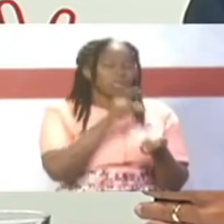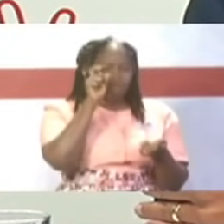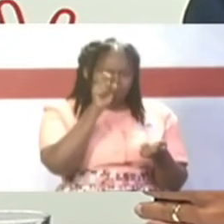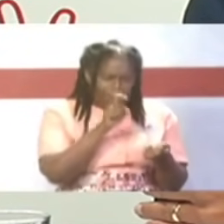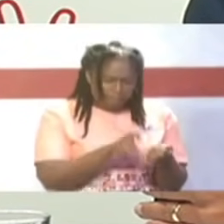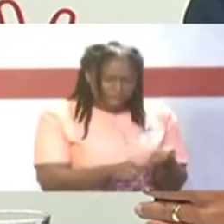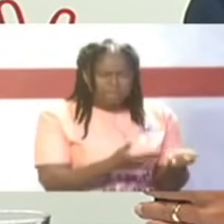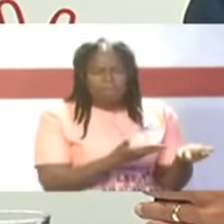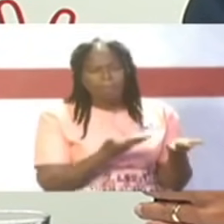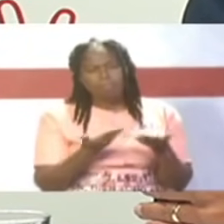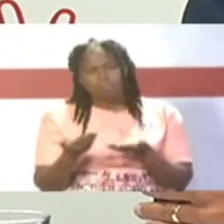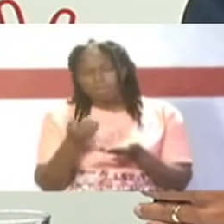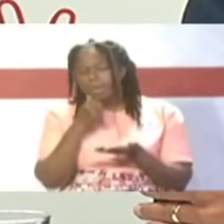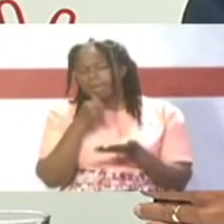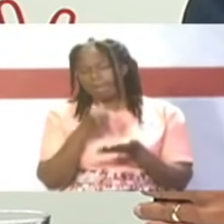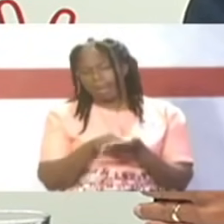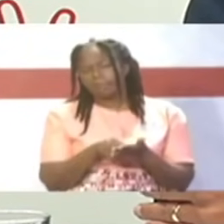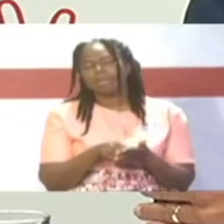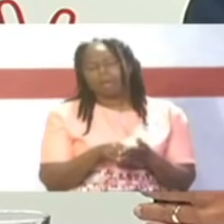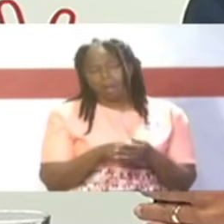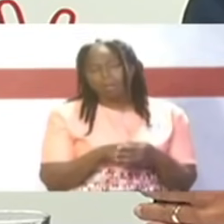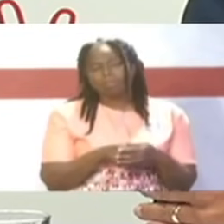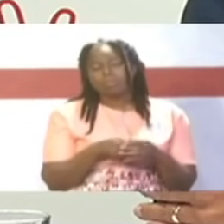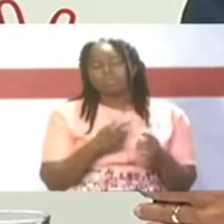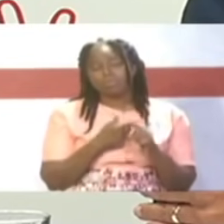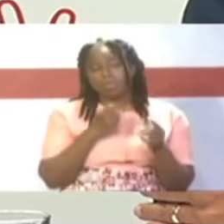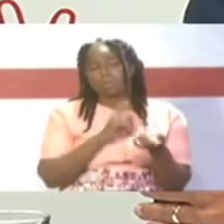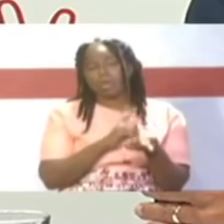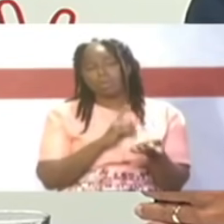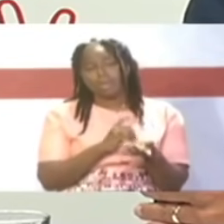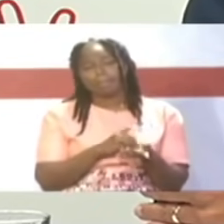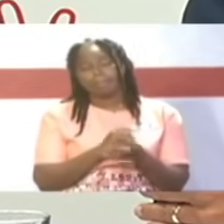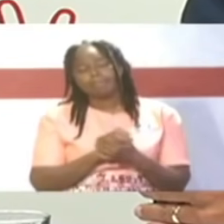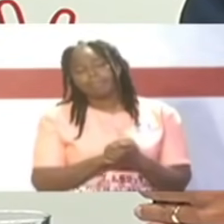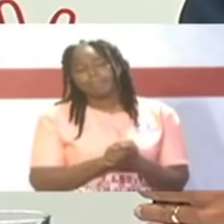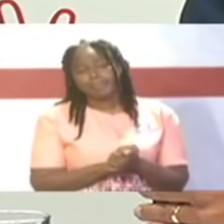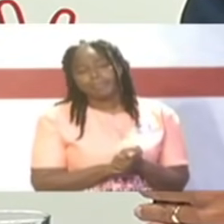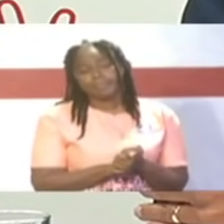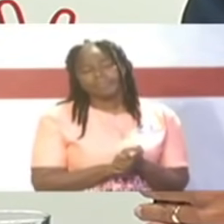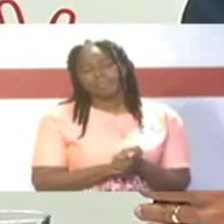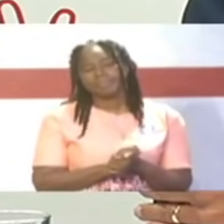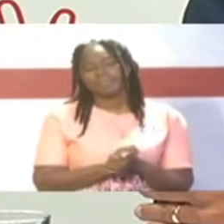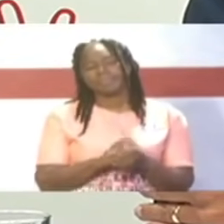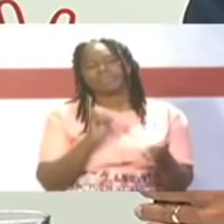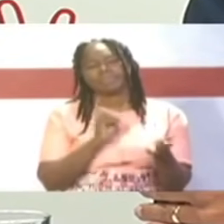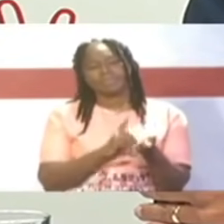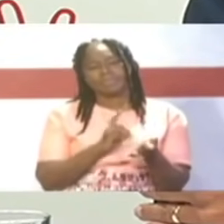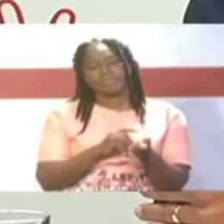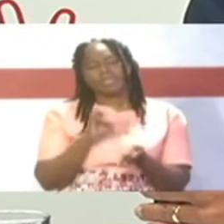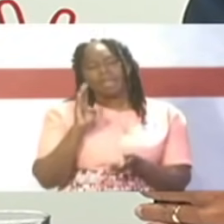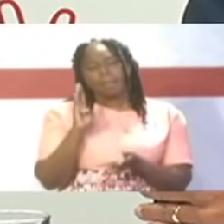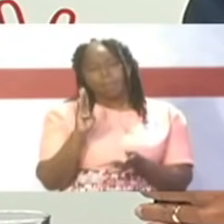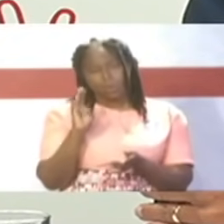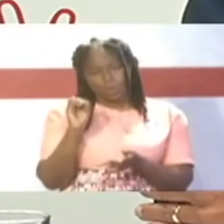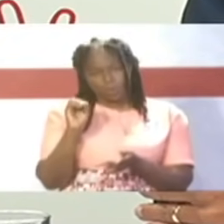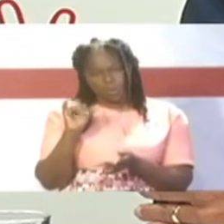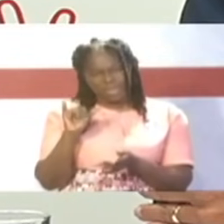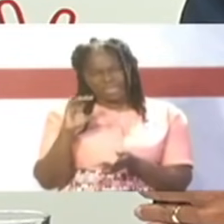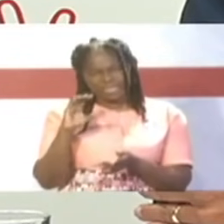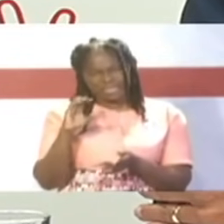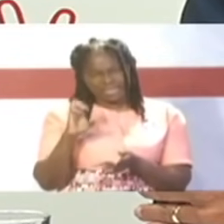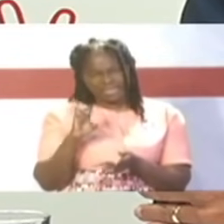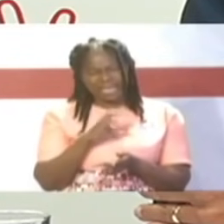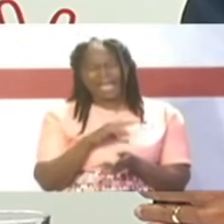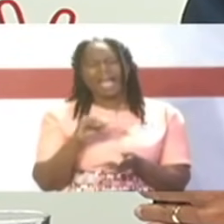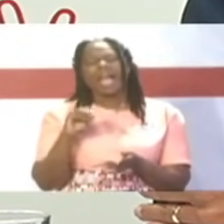in a referral letter, and both Dr. Boyce and Dr. Parastram will go into the